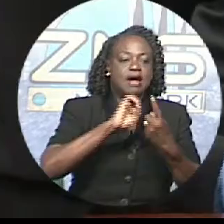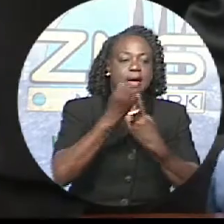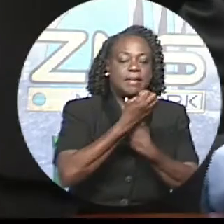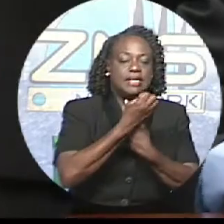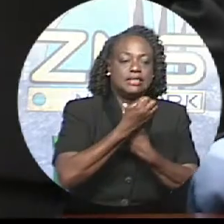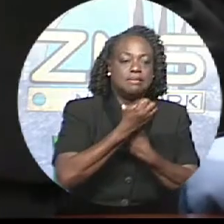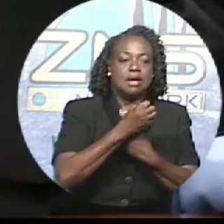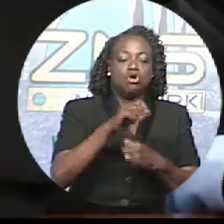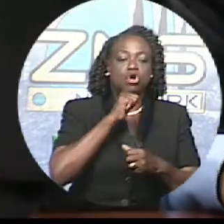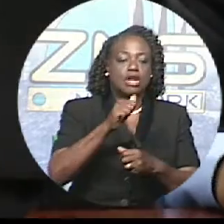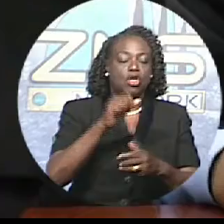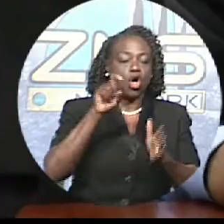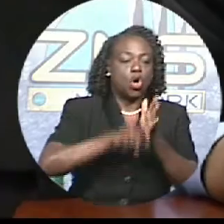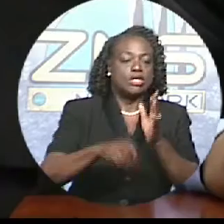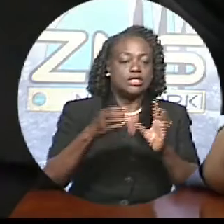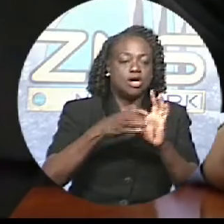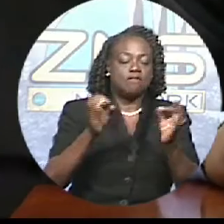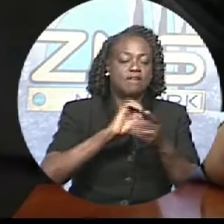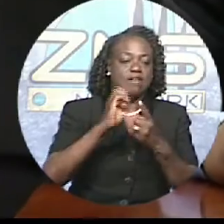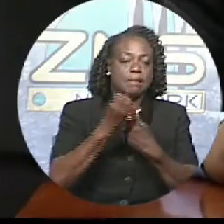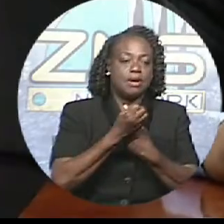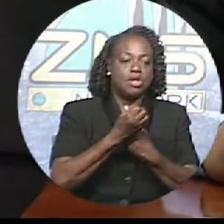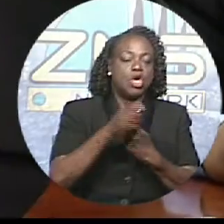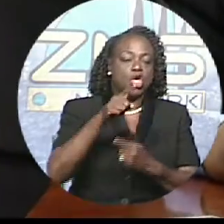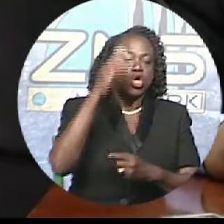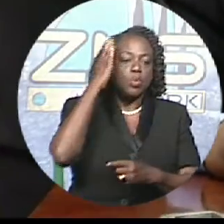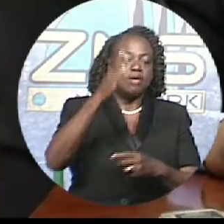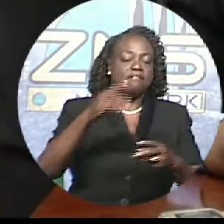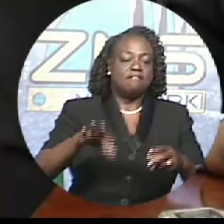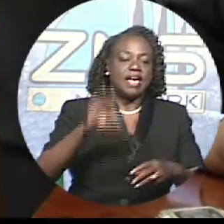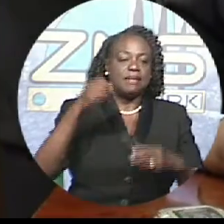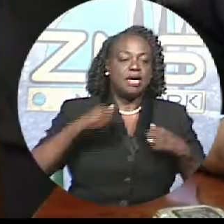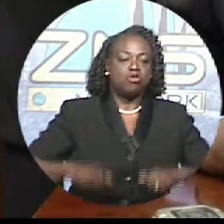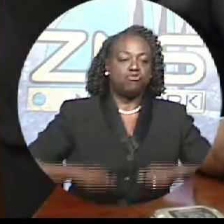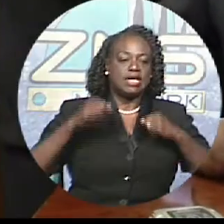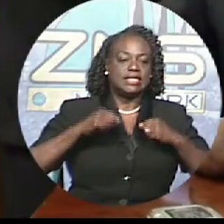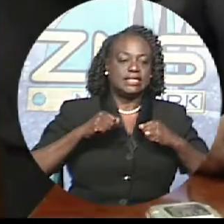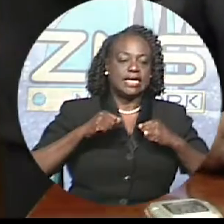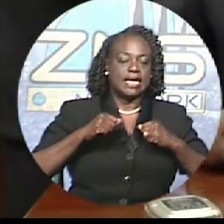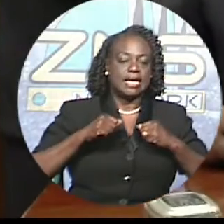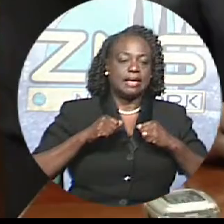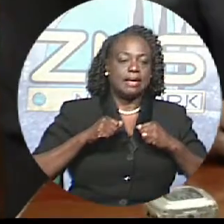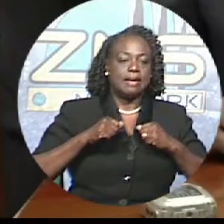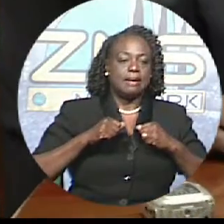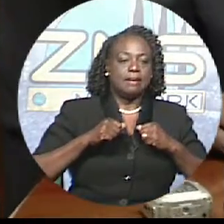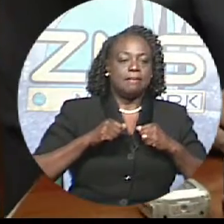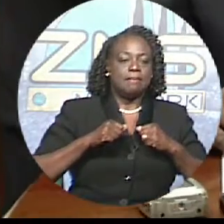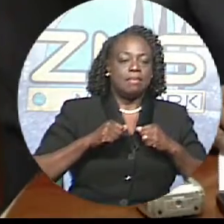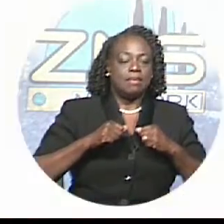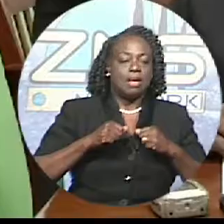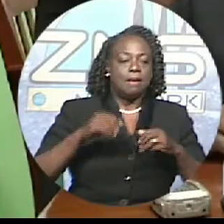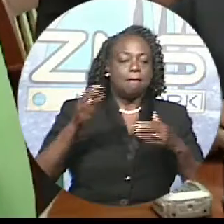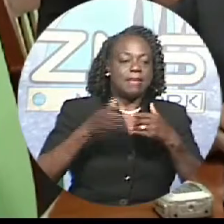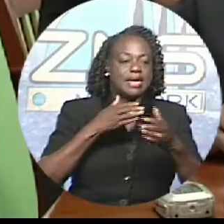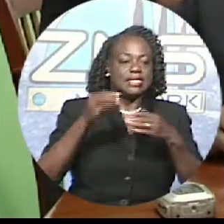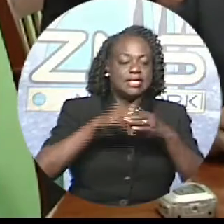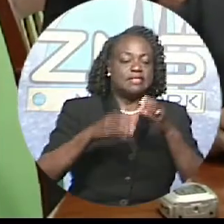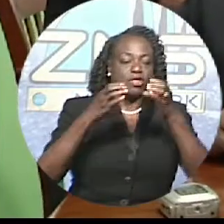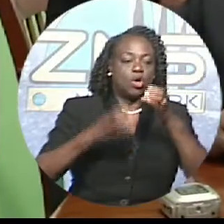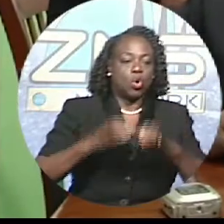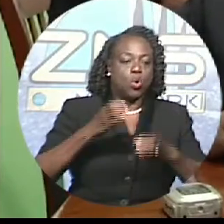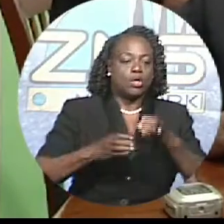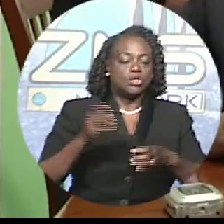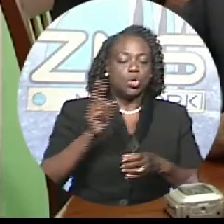environment. You would find me, along with colleagues, addressing matters in the coroner's court, where many residents are crying out for answers. And of